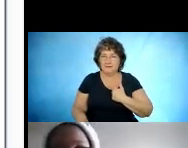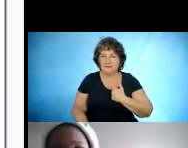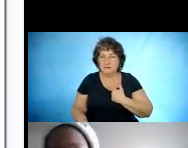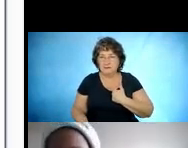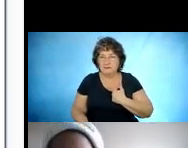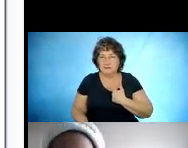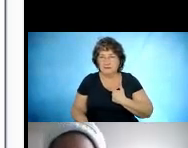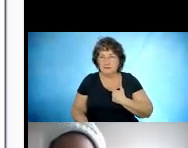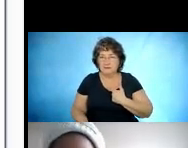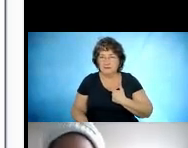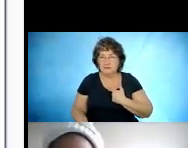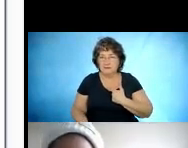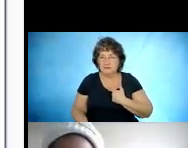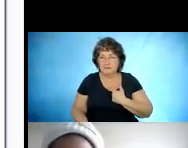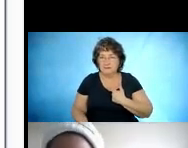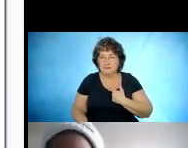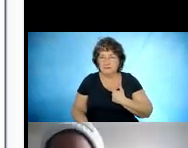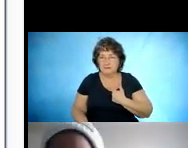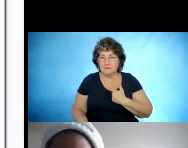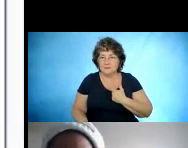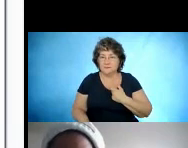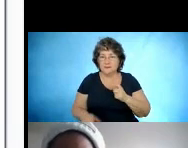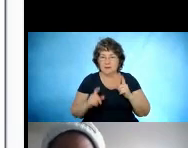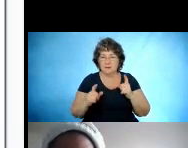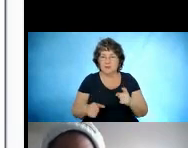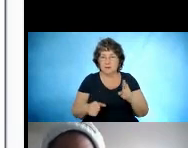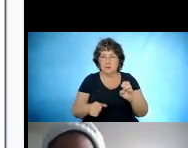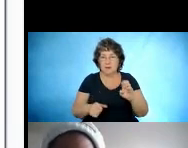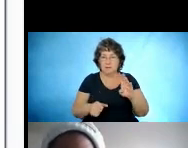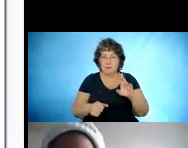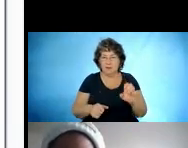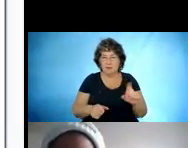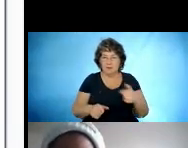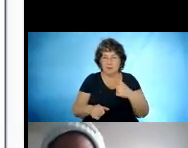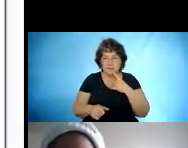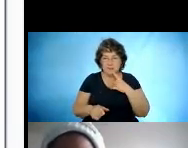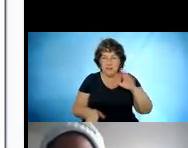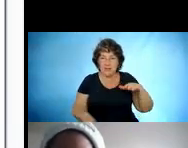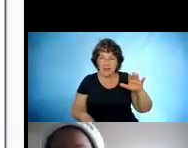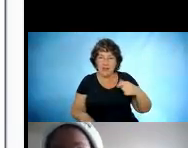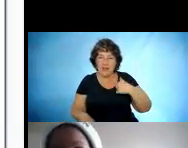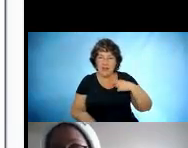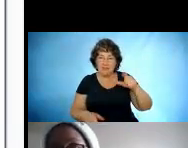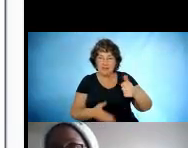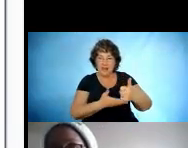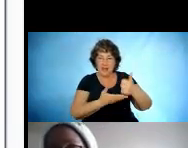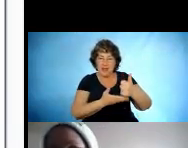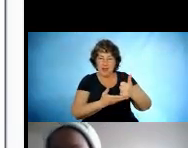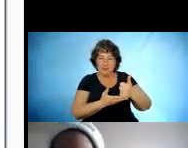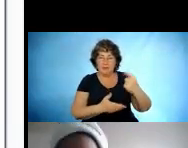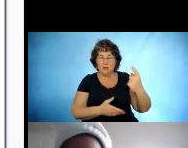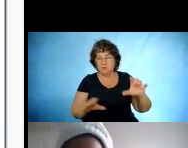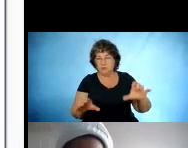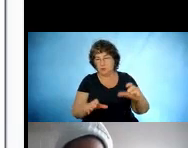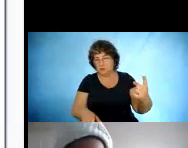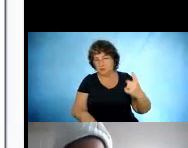give you a bubble and say, hey, I need help to doing this. You